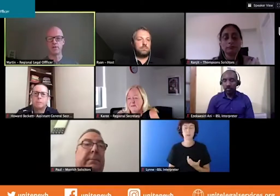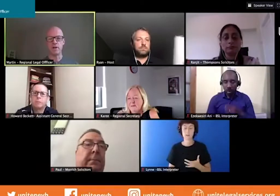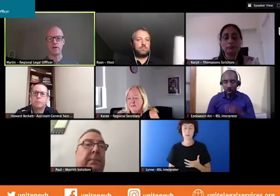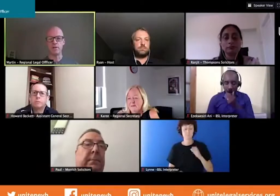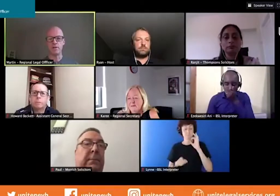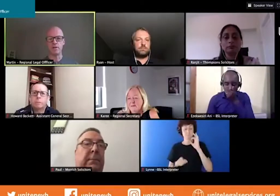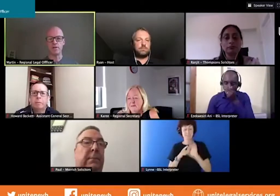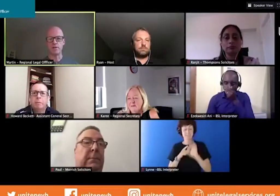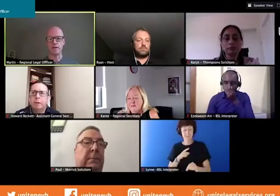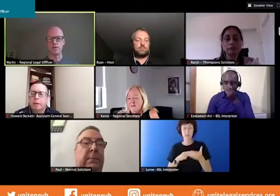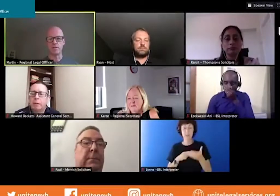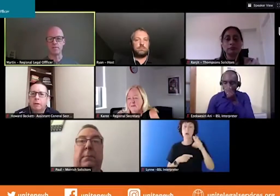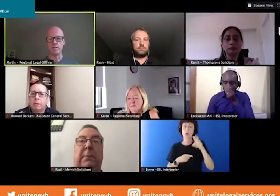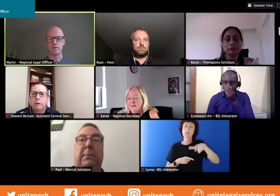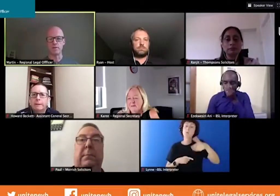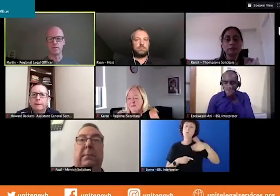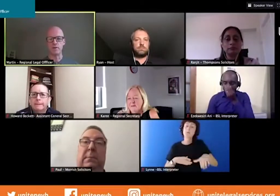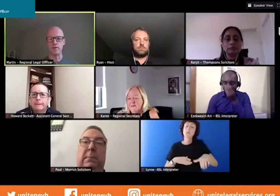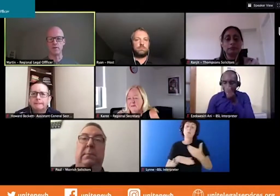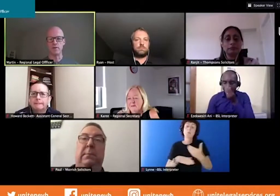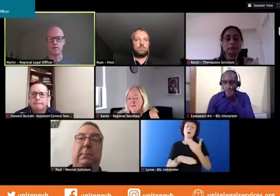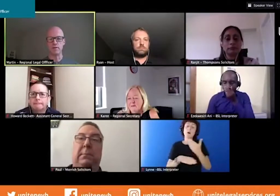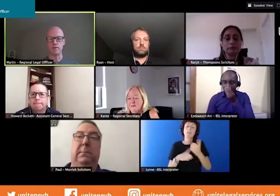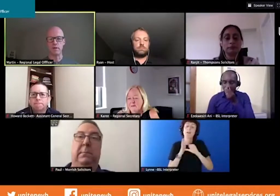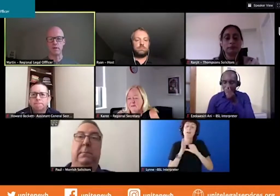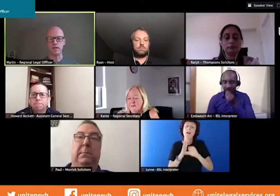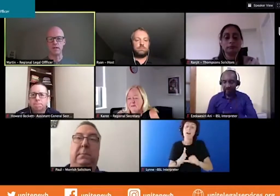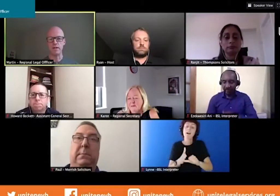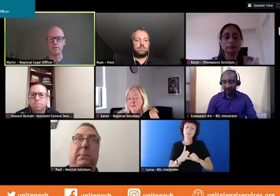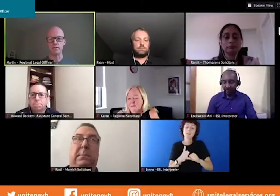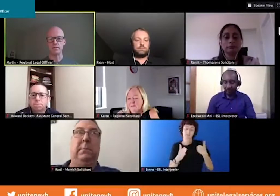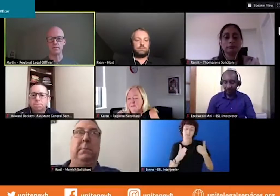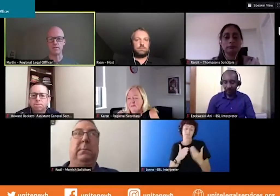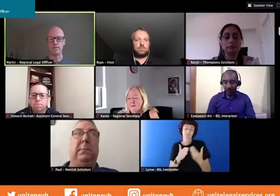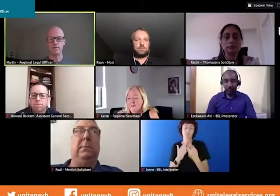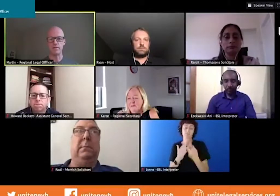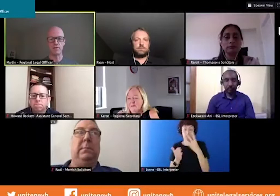stages of the lockdown and the pandemic and stuff, because these are just early